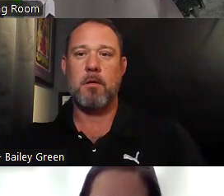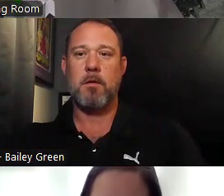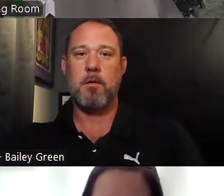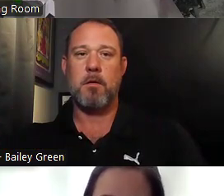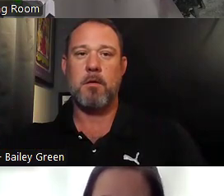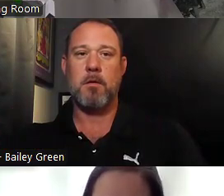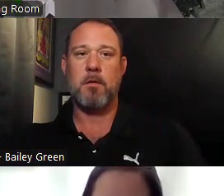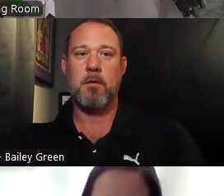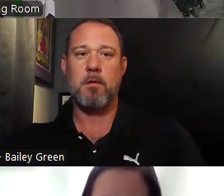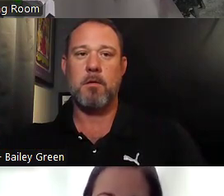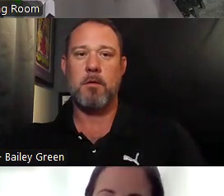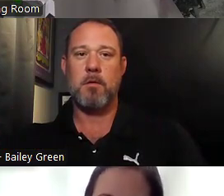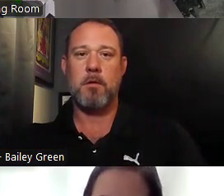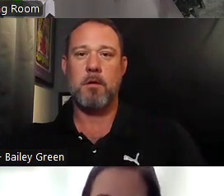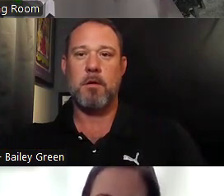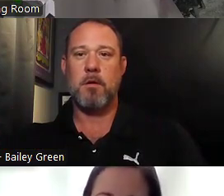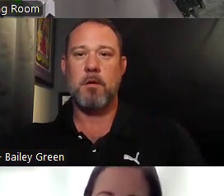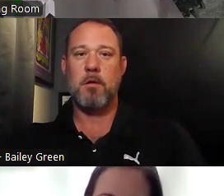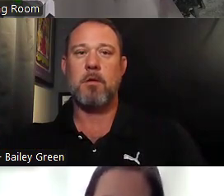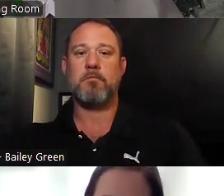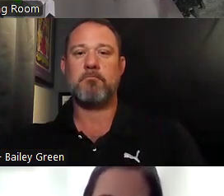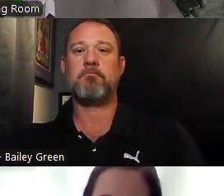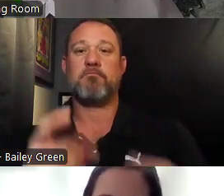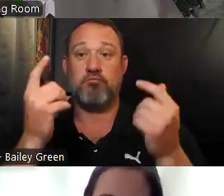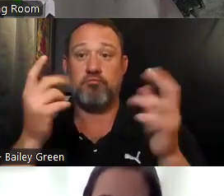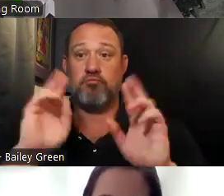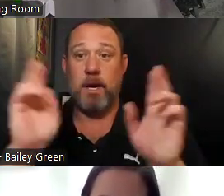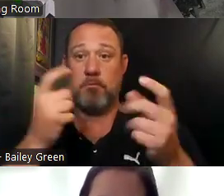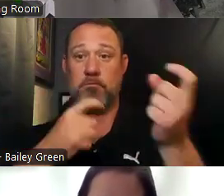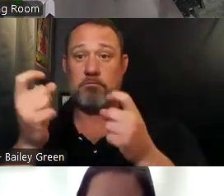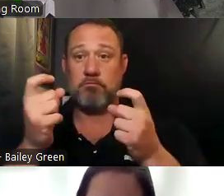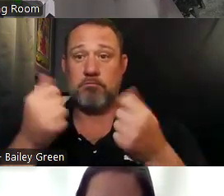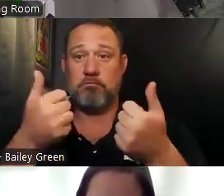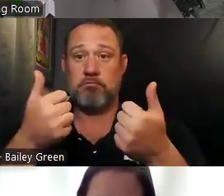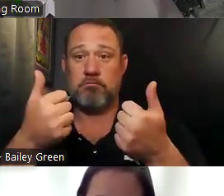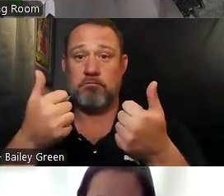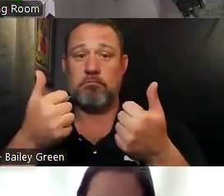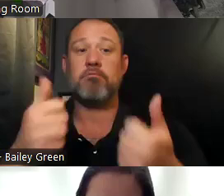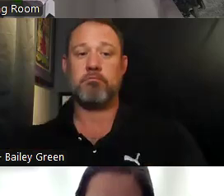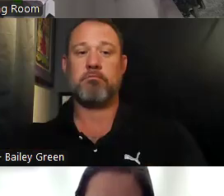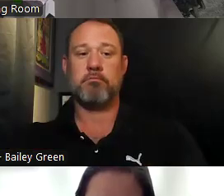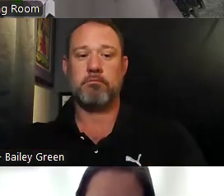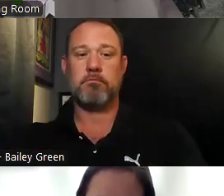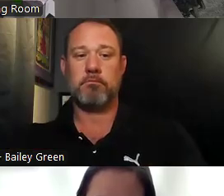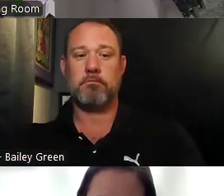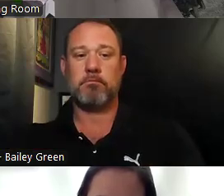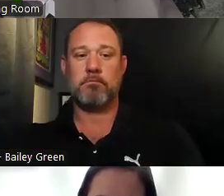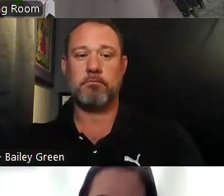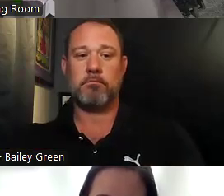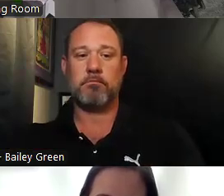of flavor and kind of background to how loneliness and isolation affect so many people,